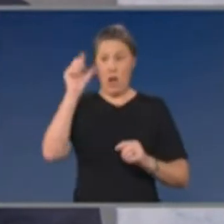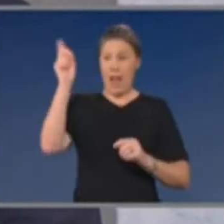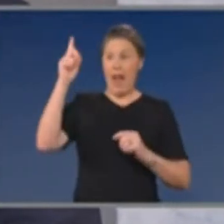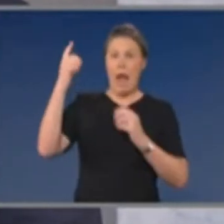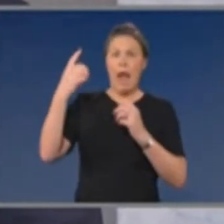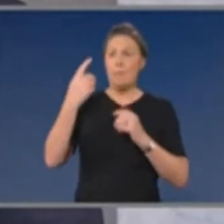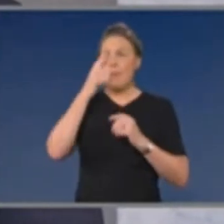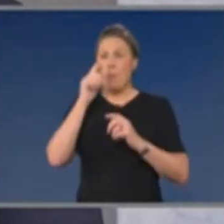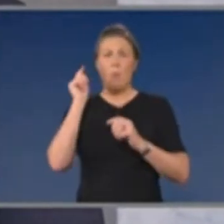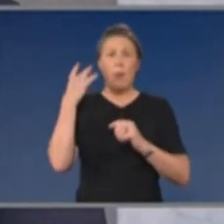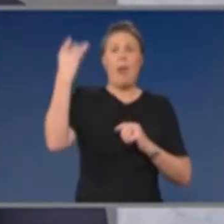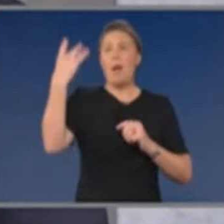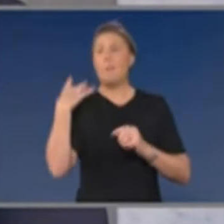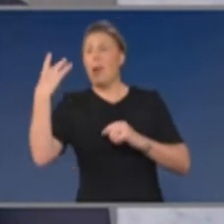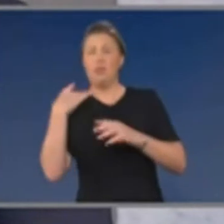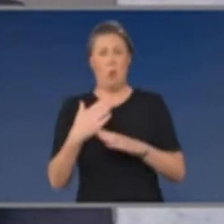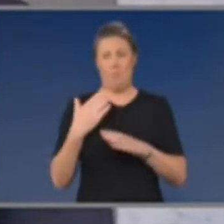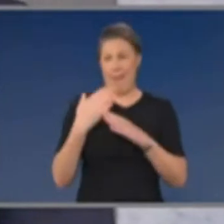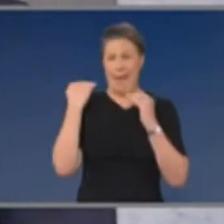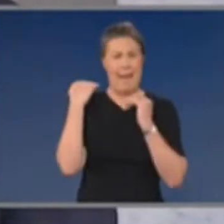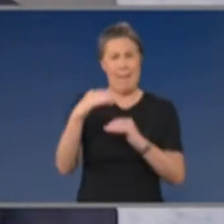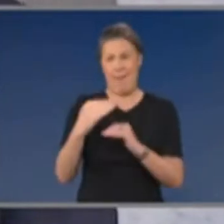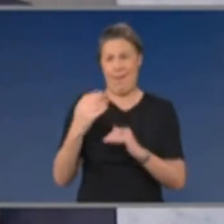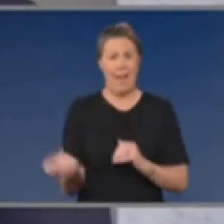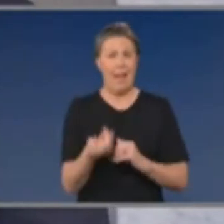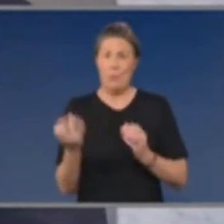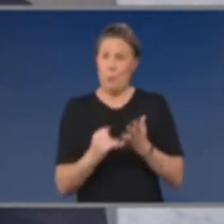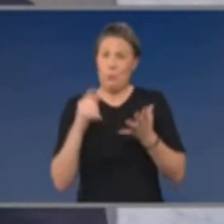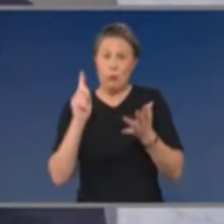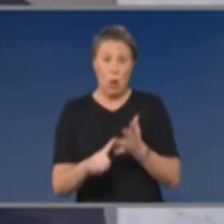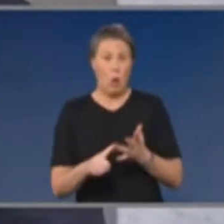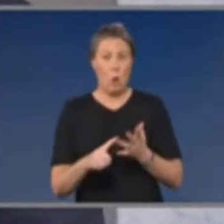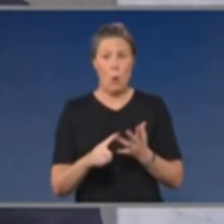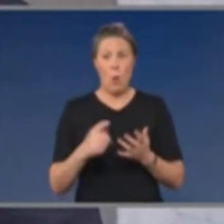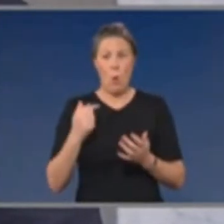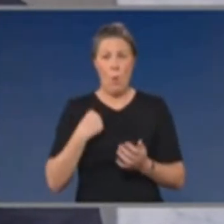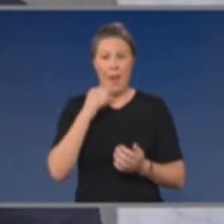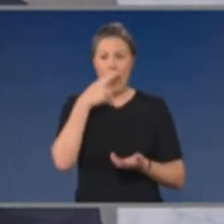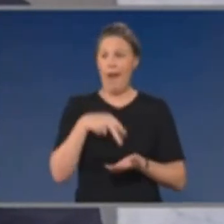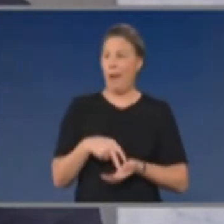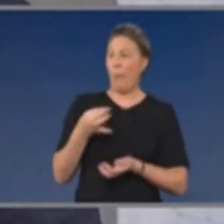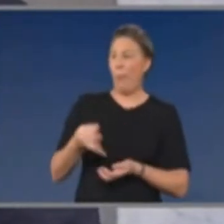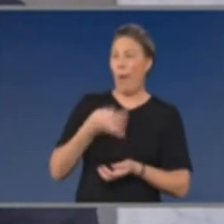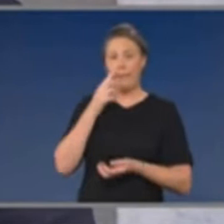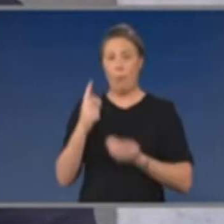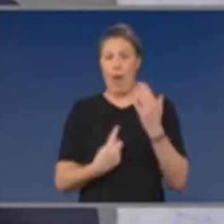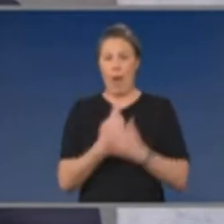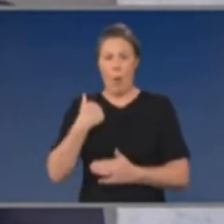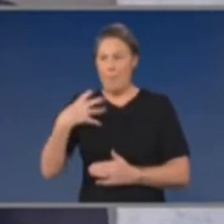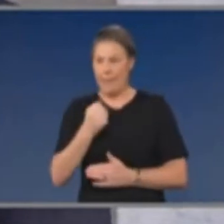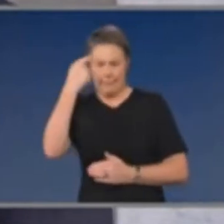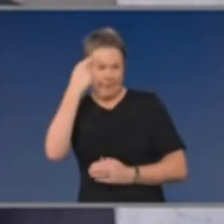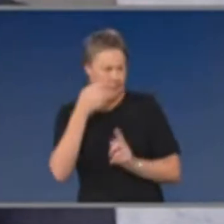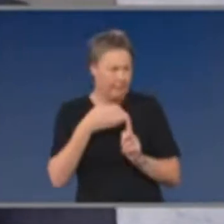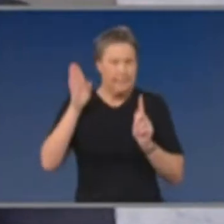announcing today is ensuring that there'll be additional support to ensure that those who are unable to get themselves into a new position, that we're providing